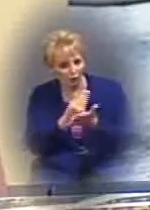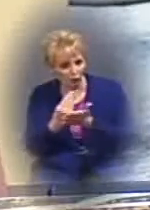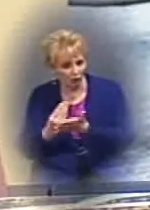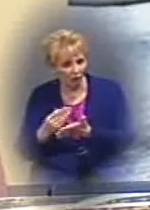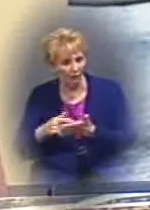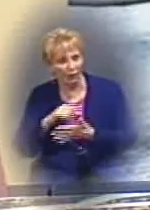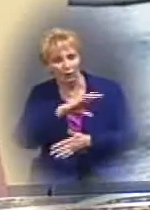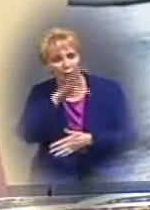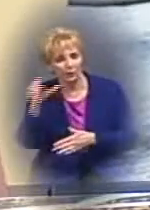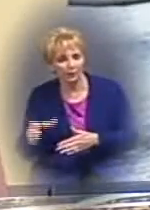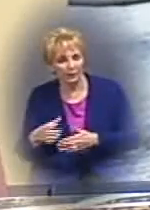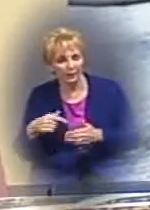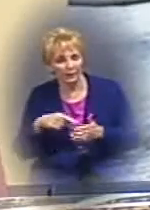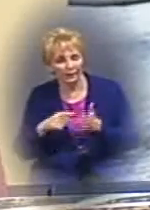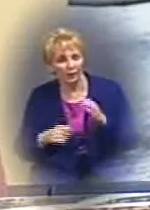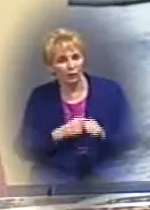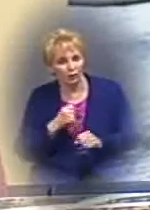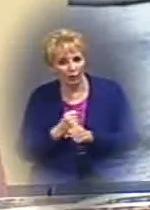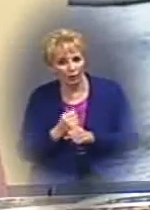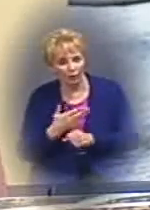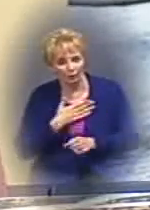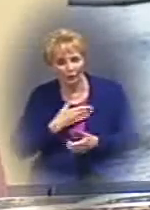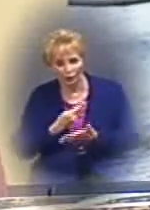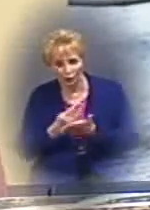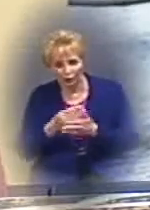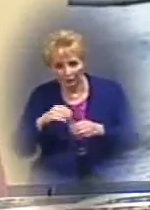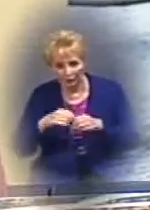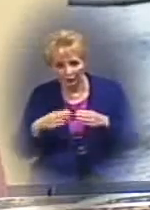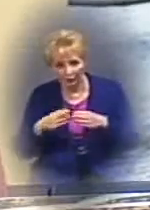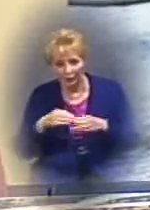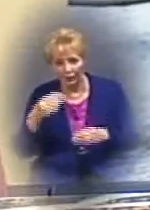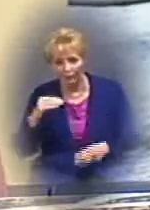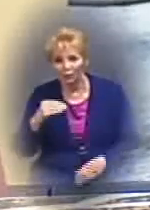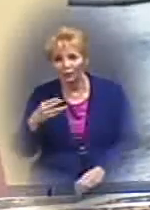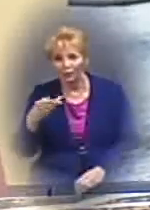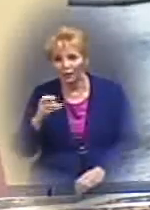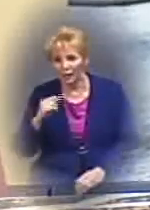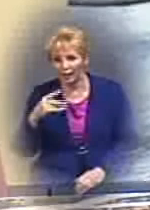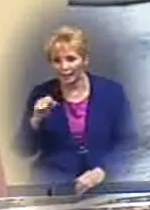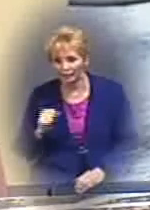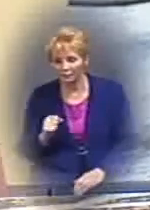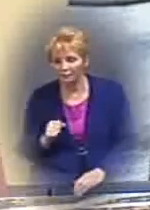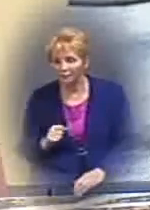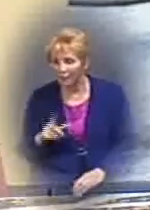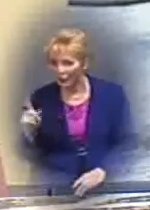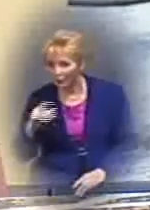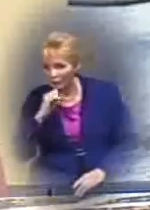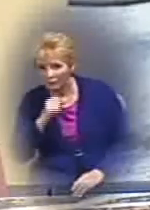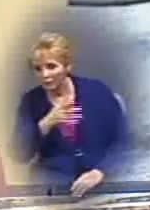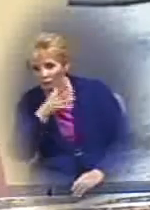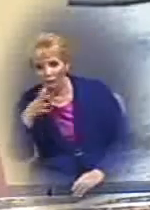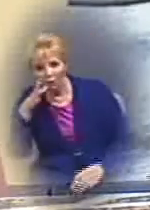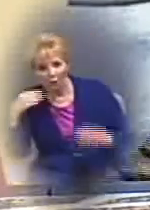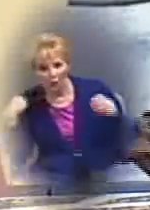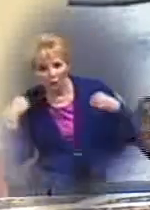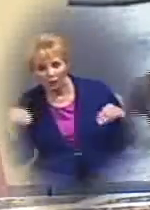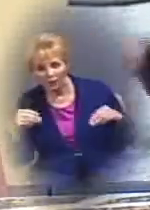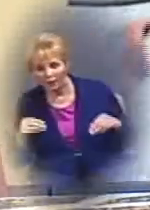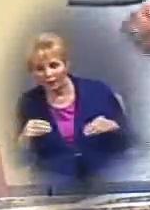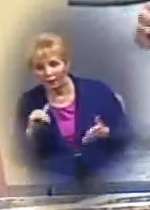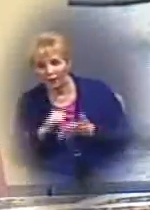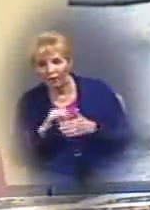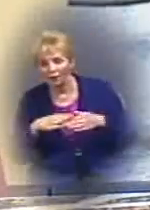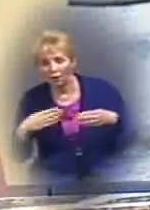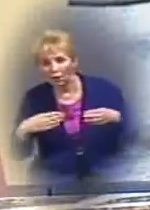Christmas season this year. Please shop downtown Morganton and shop Morganton Heights. Where is the farmer's market going to be held? I'm sorry, that's at